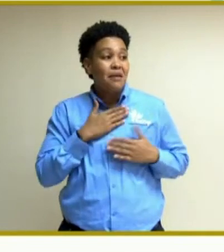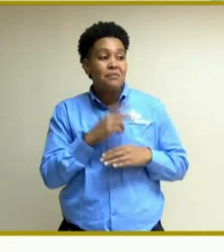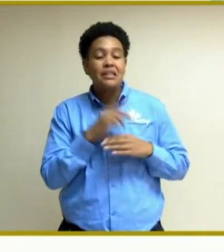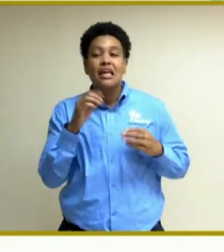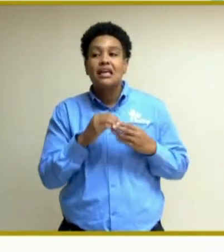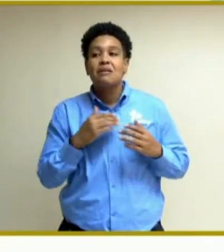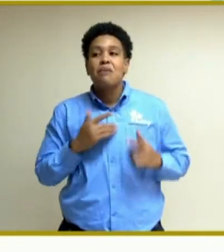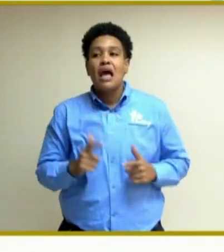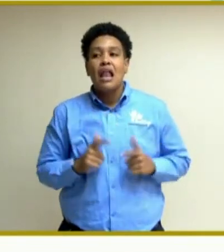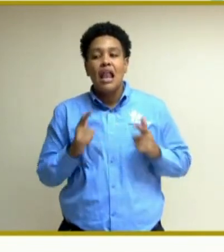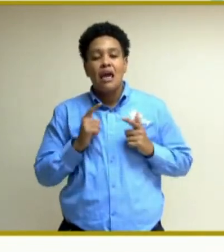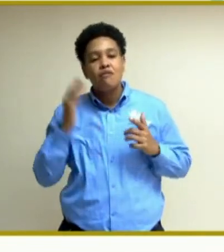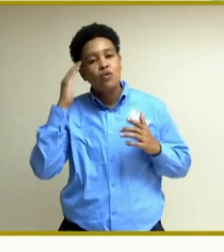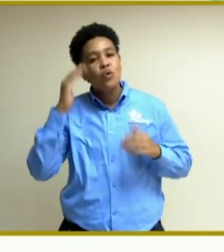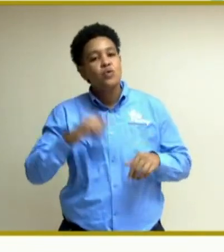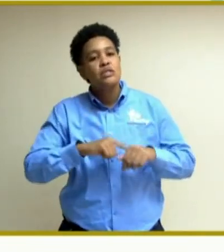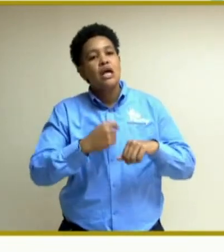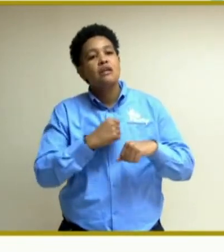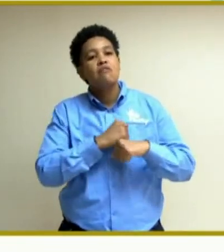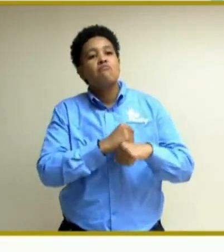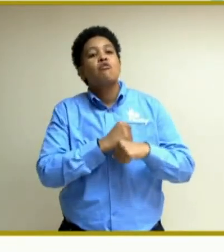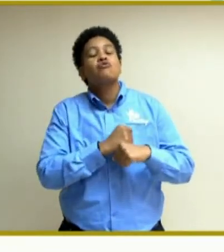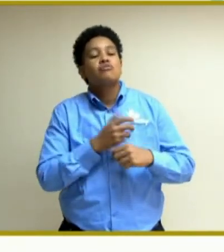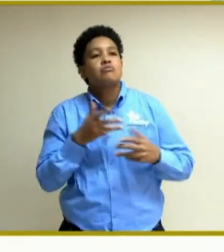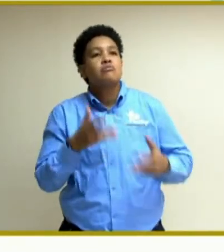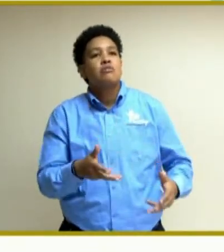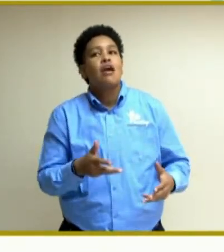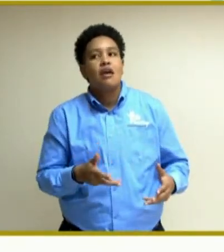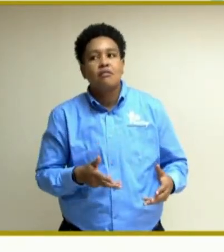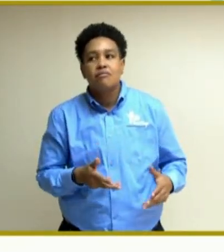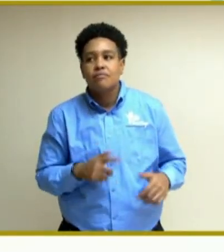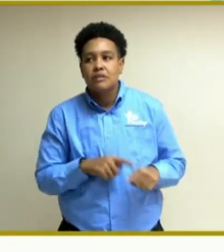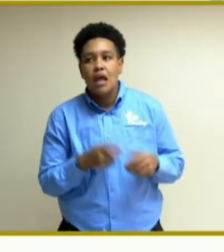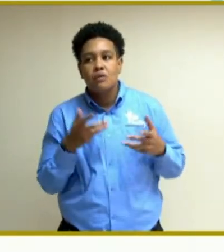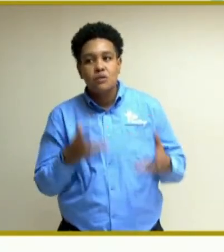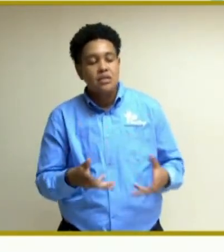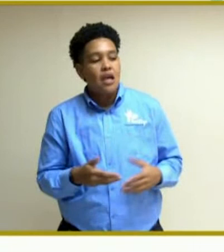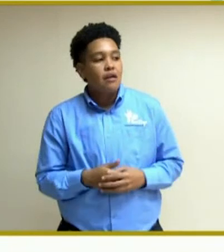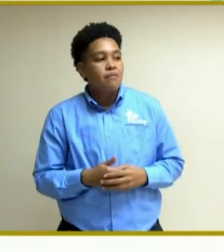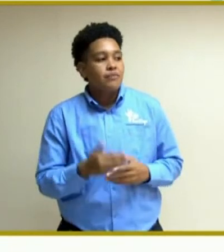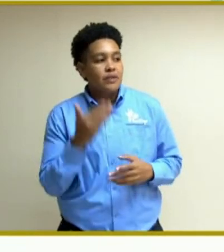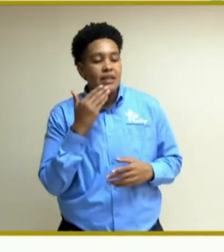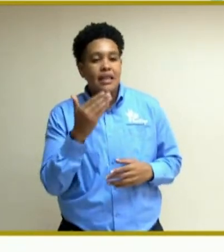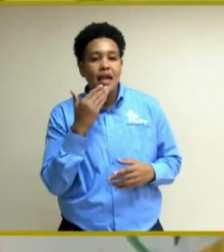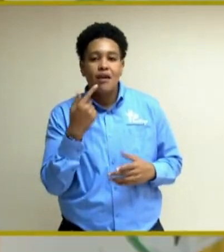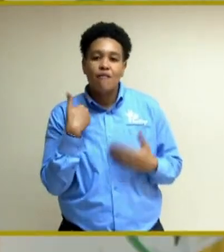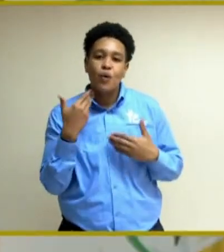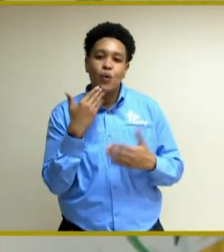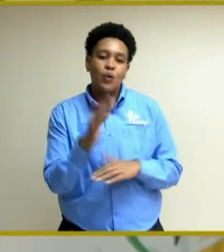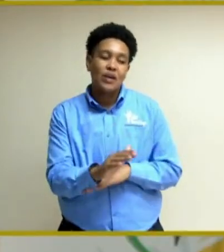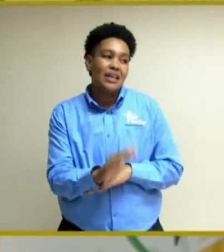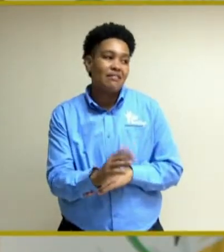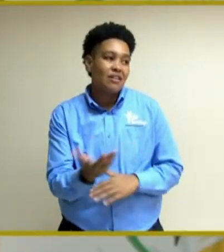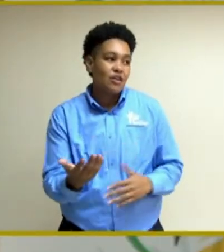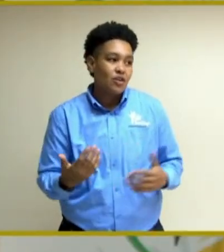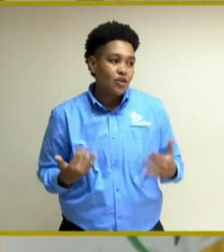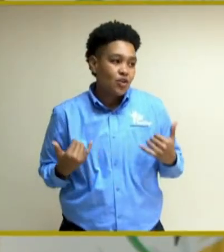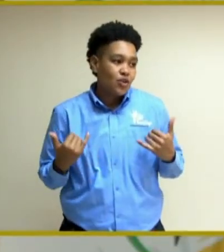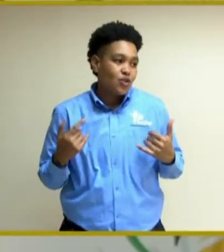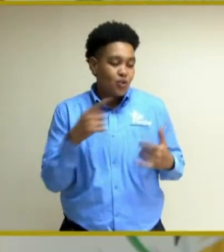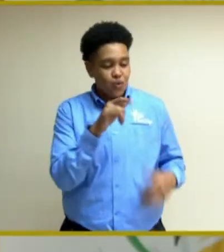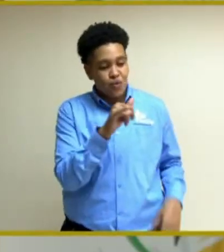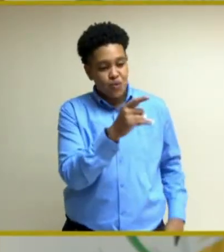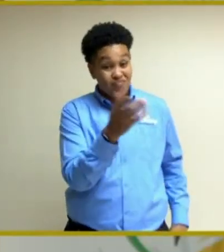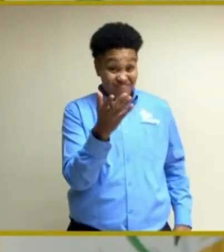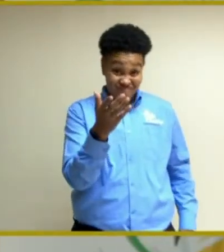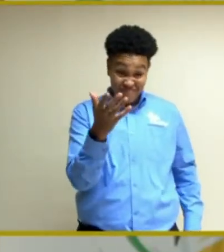the start of the protection was the start was there. Thank you very much. Have a good evening. Okay, so too. There you